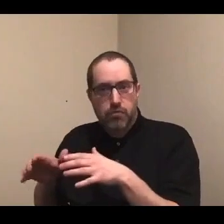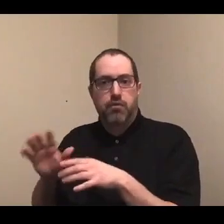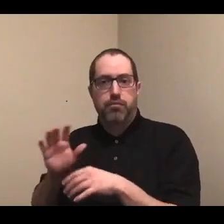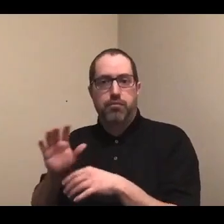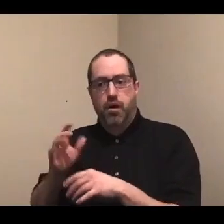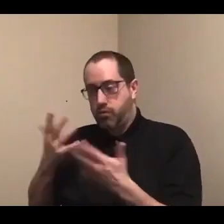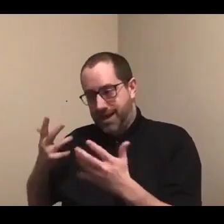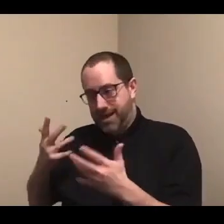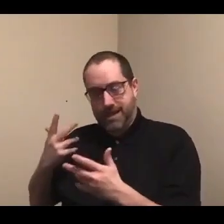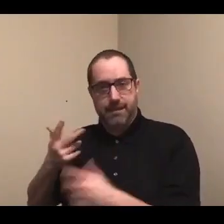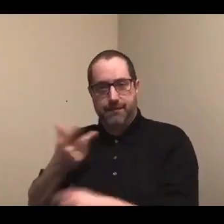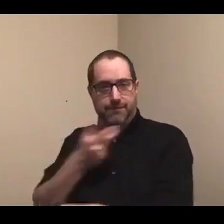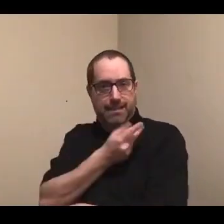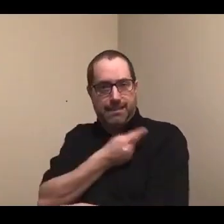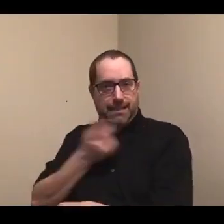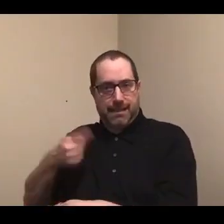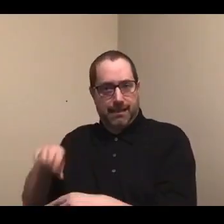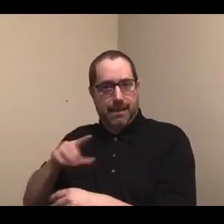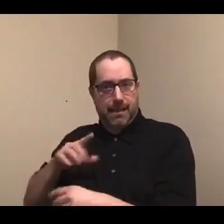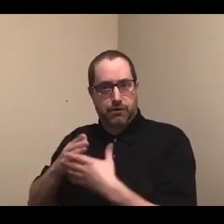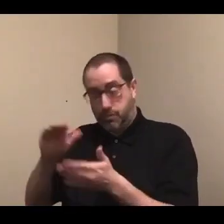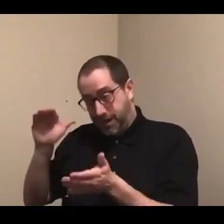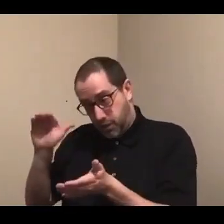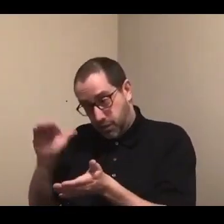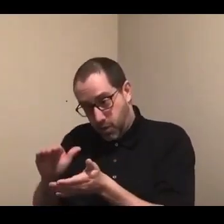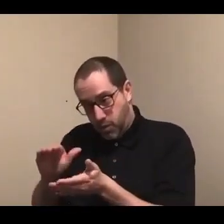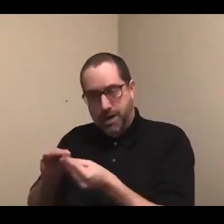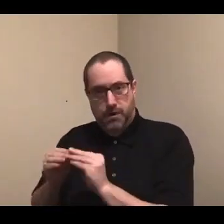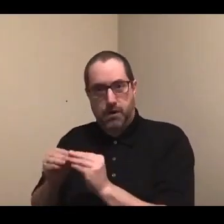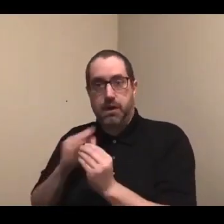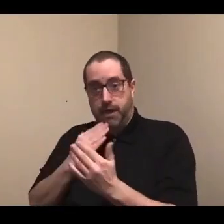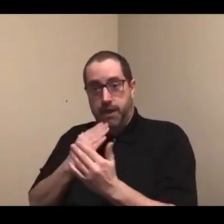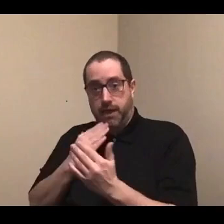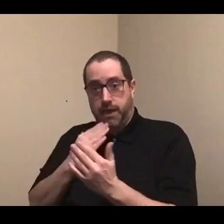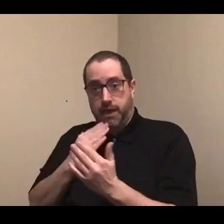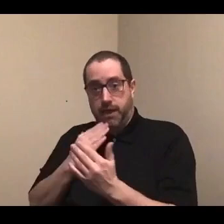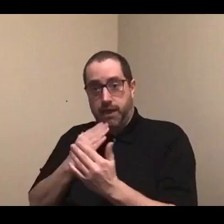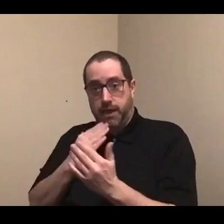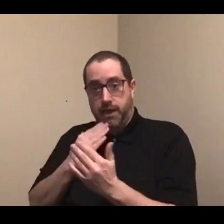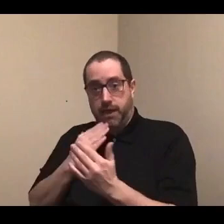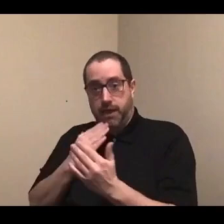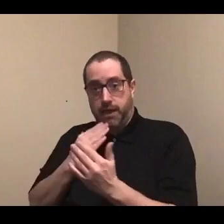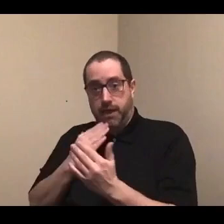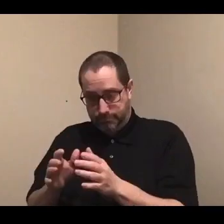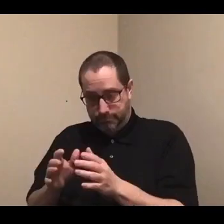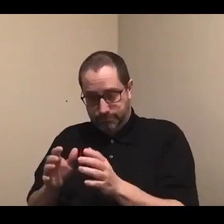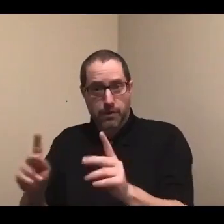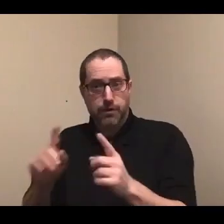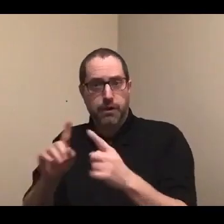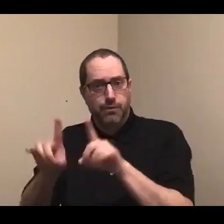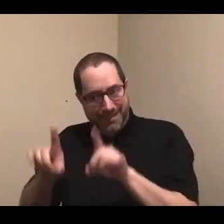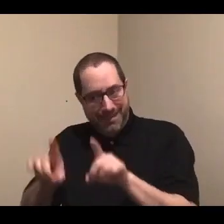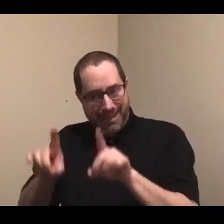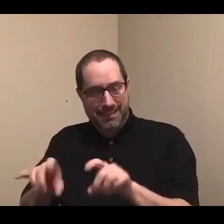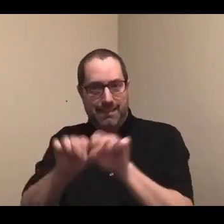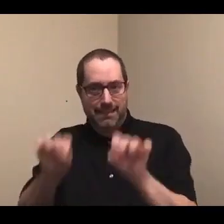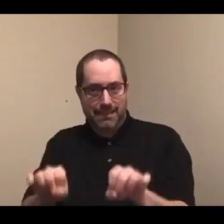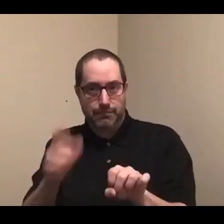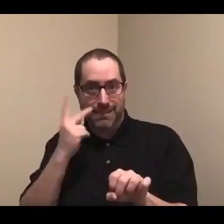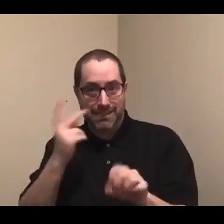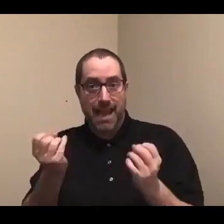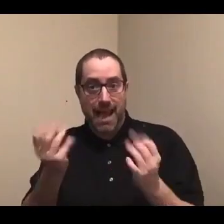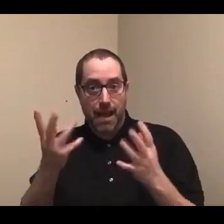now. There's going to be a low number there, so that gives us an opportunity to test the system to see how the uptake is, and that's why we didn't open it